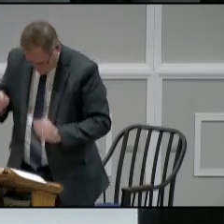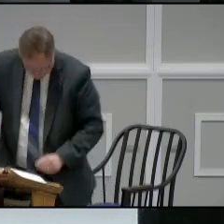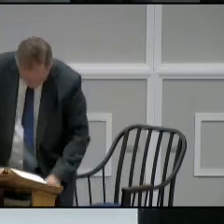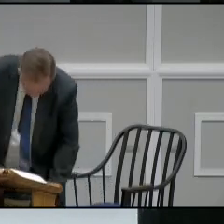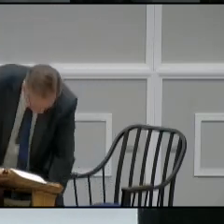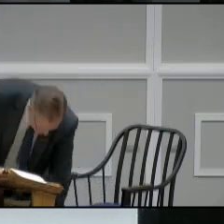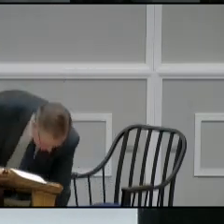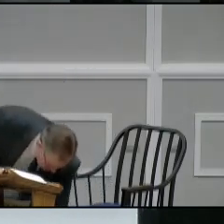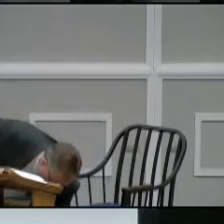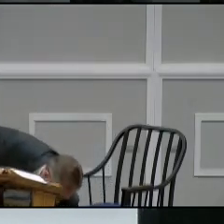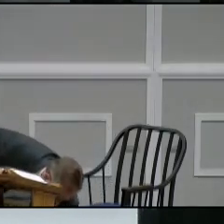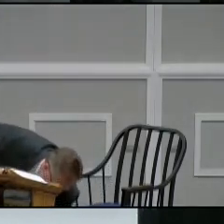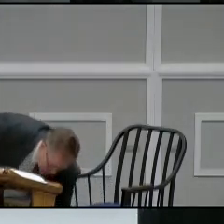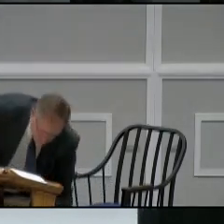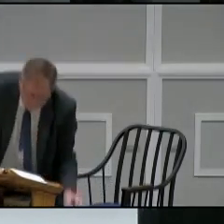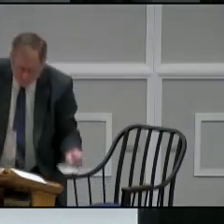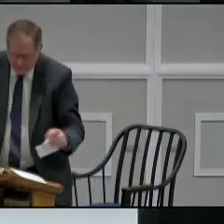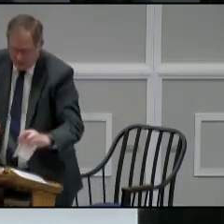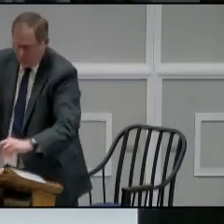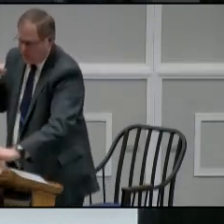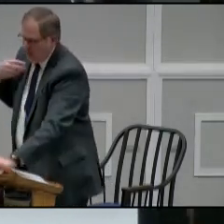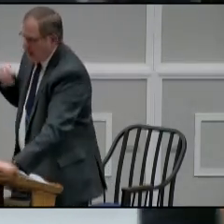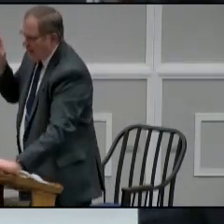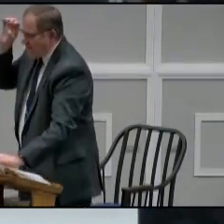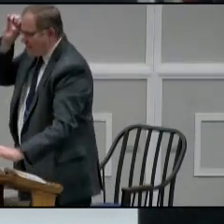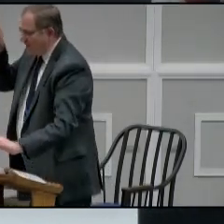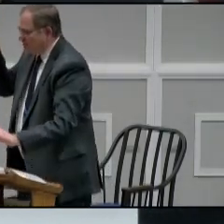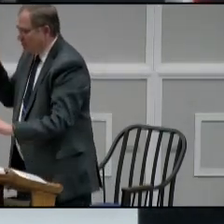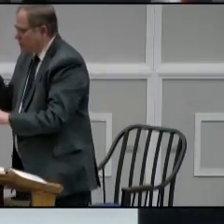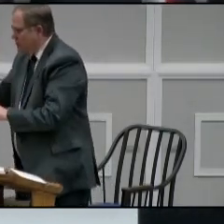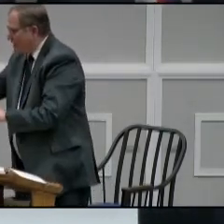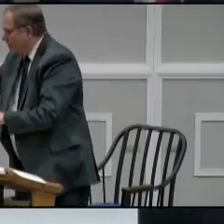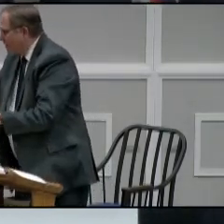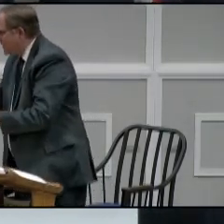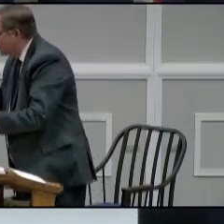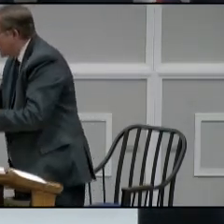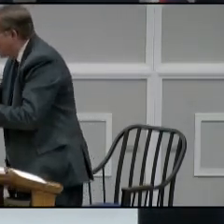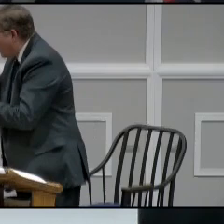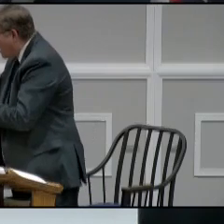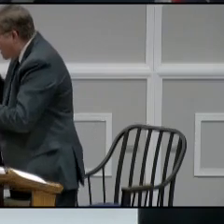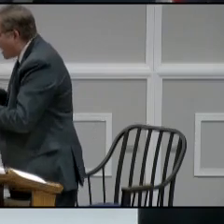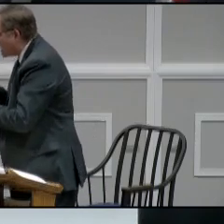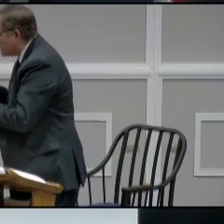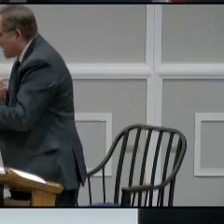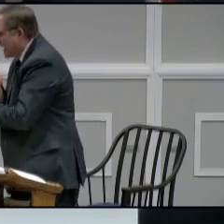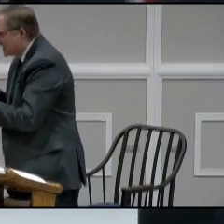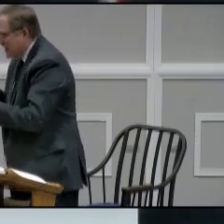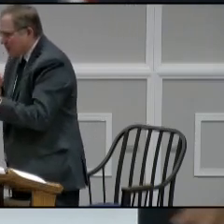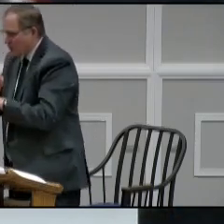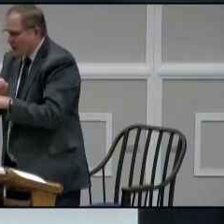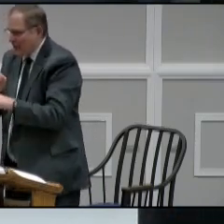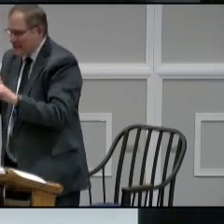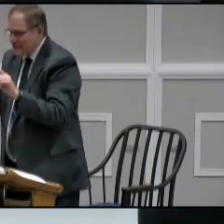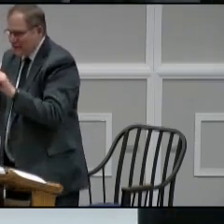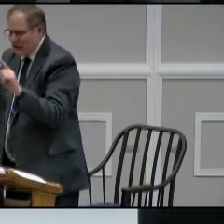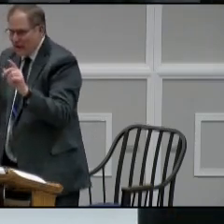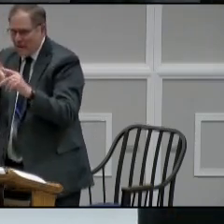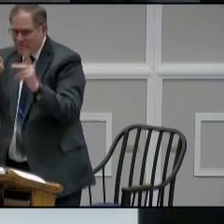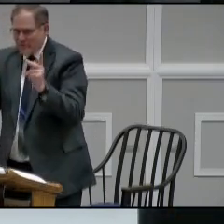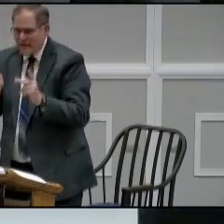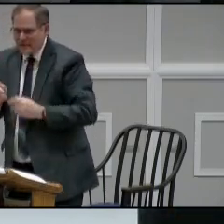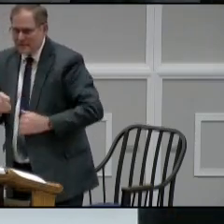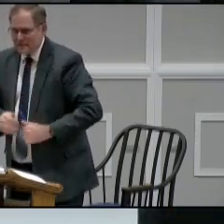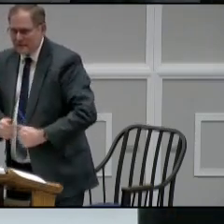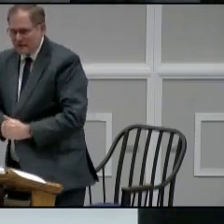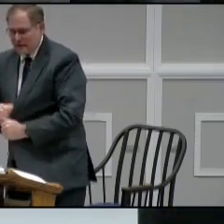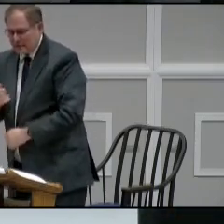have the privilege to be able to travel around and to be able to see God's hand at work in a lot of different places. And I can't tell you what a privilege and